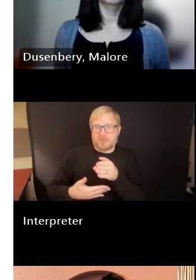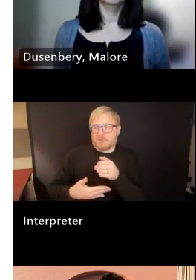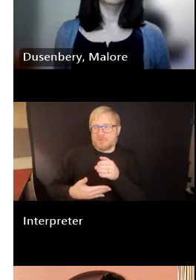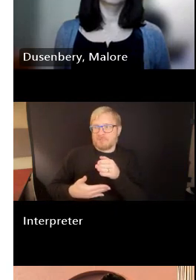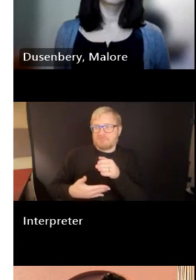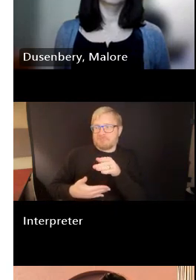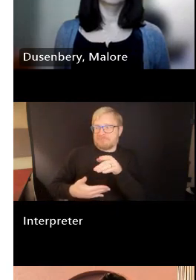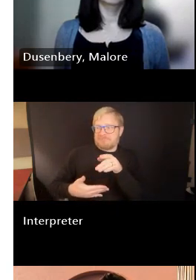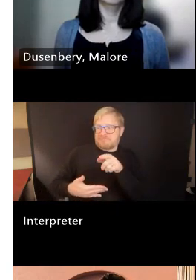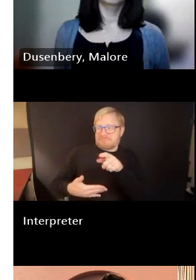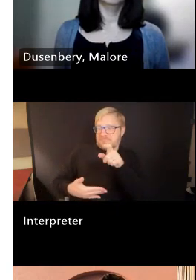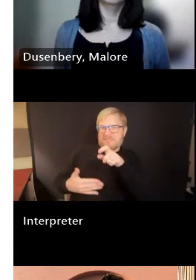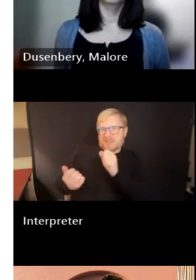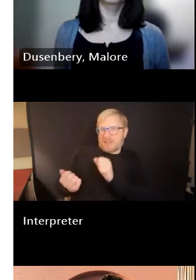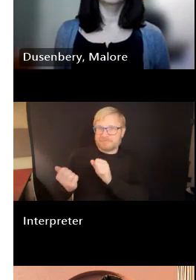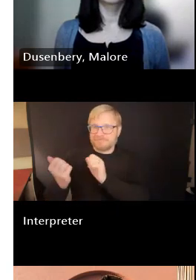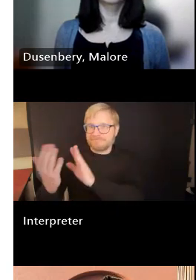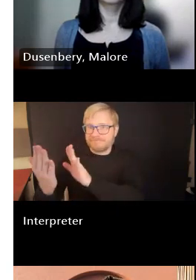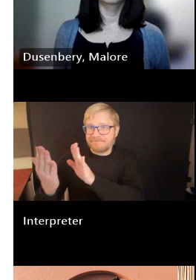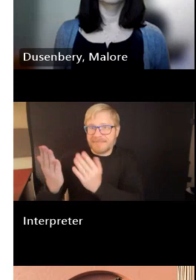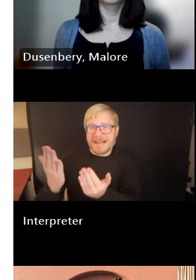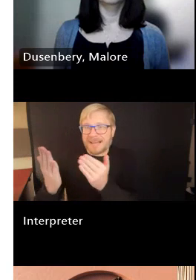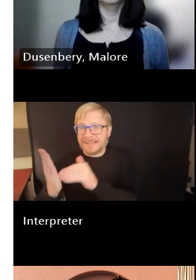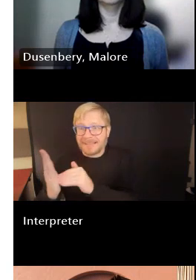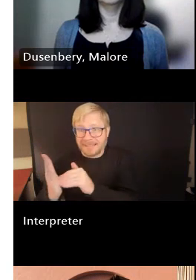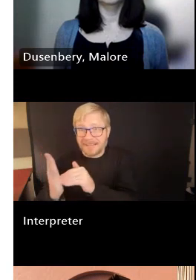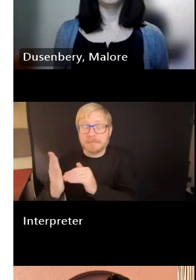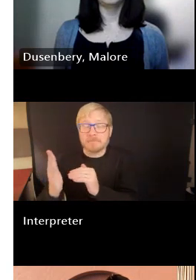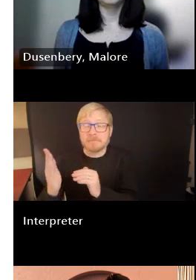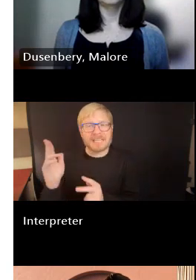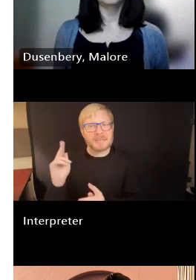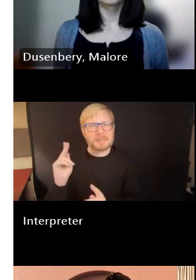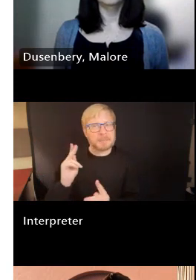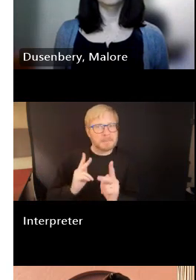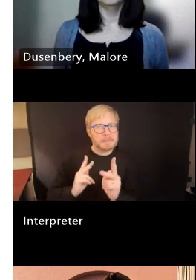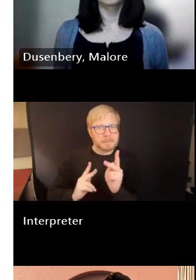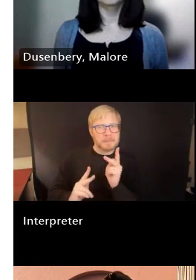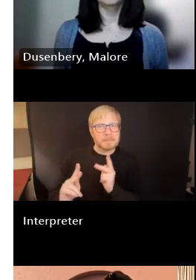people have been interested in. But that's not interacting. That's just